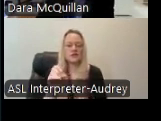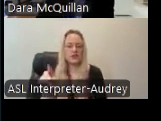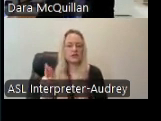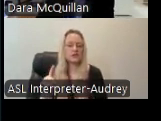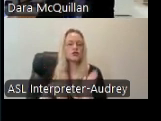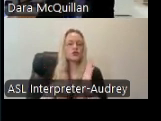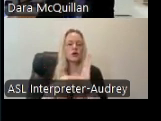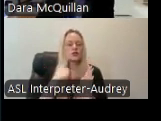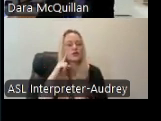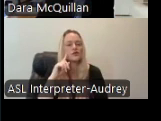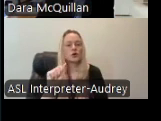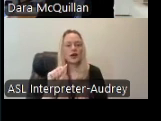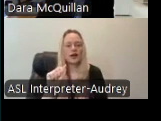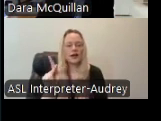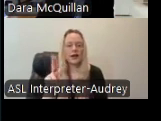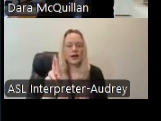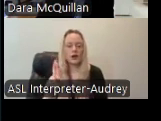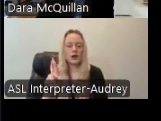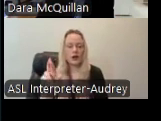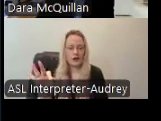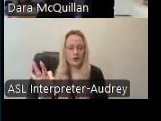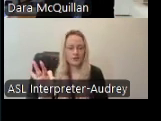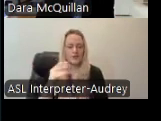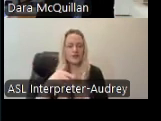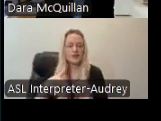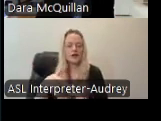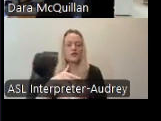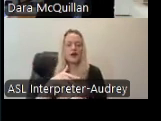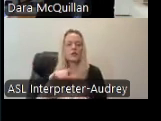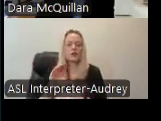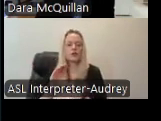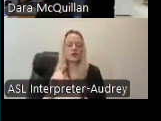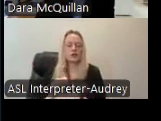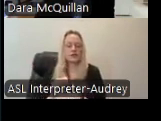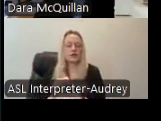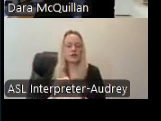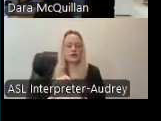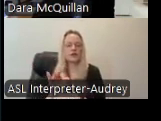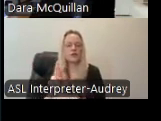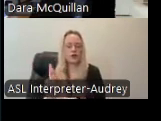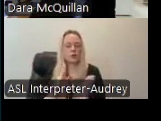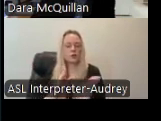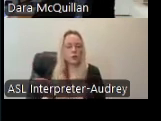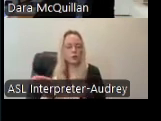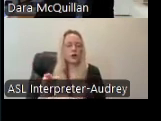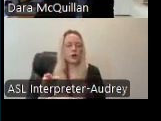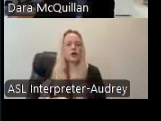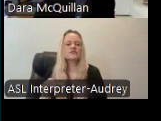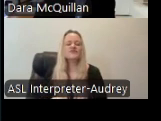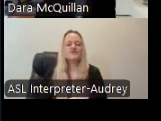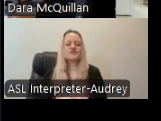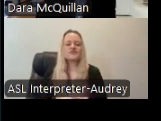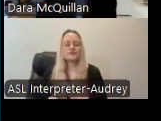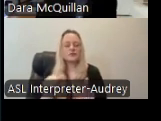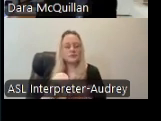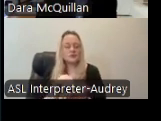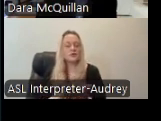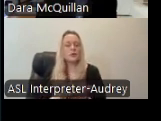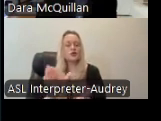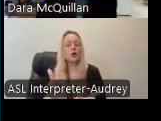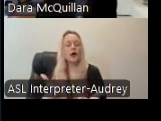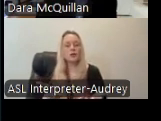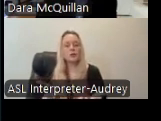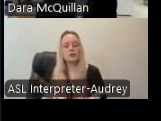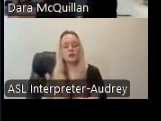environmental consultant firm preparing the seeker EIS. I'd like the team to begin the session by providing a short